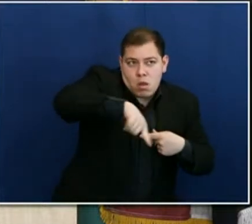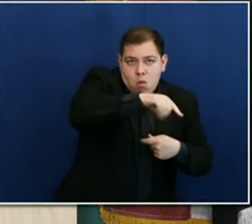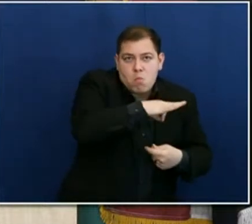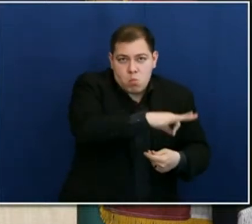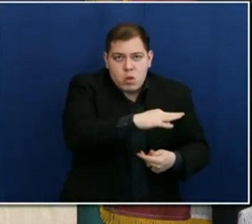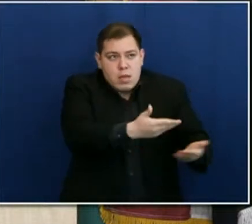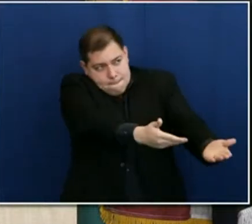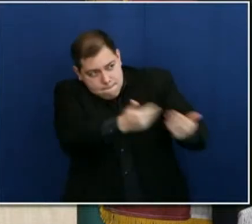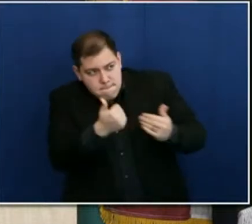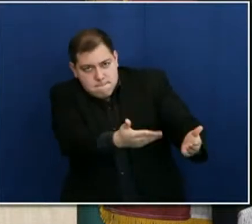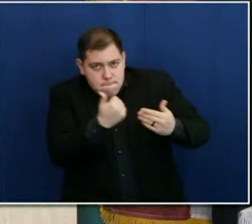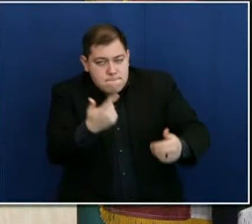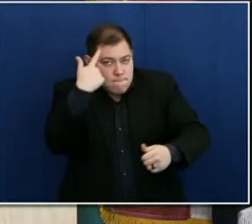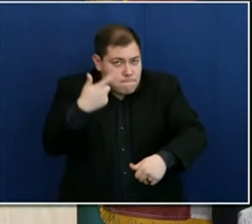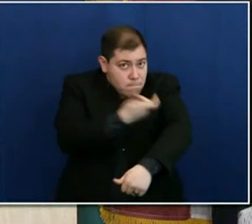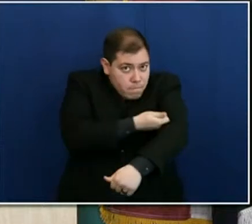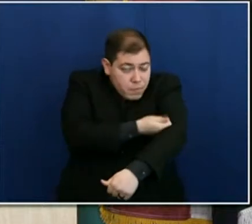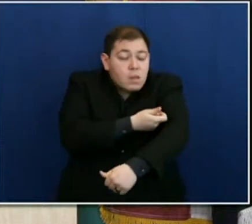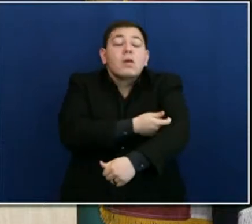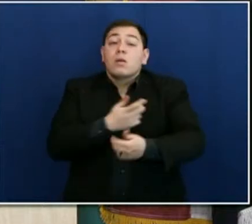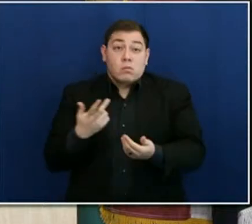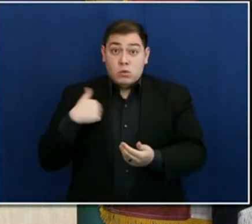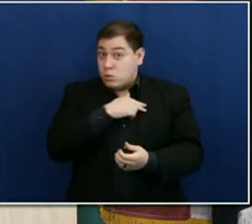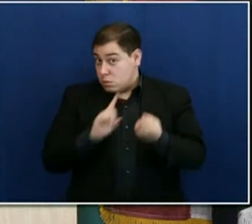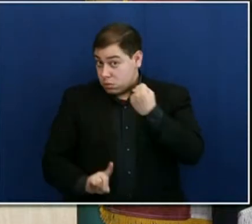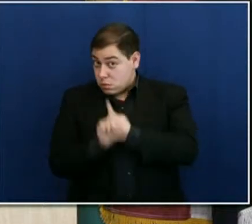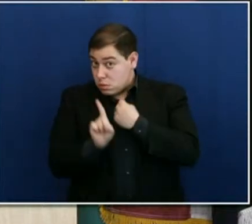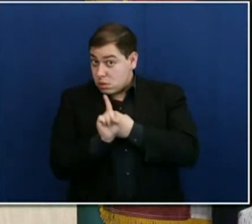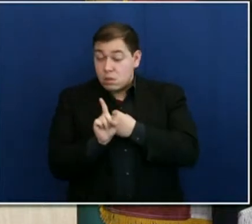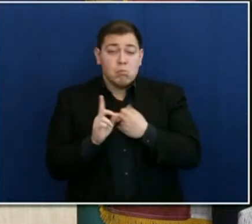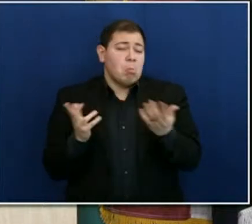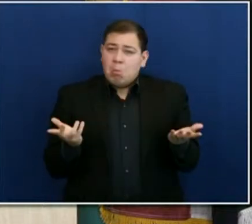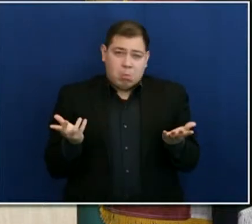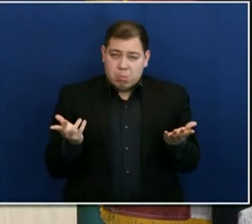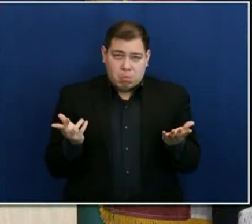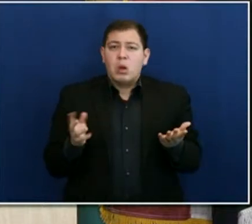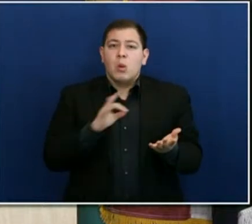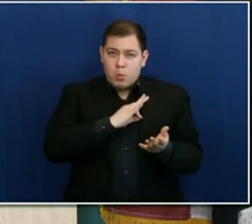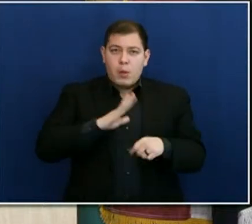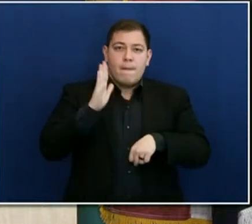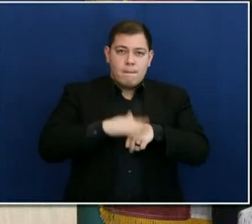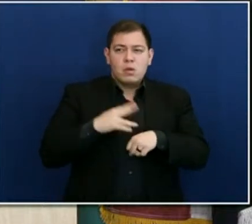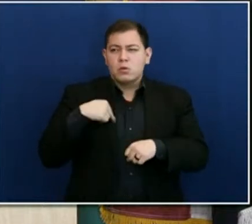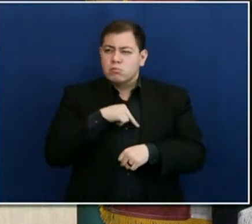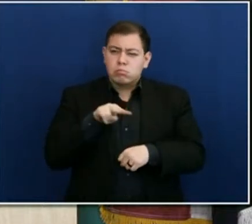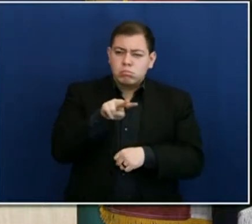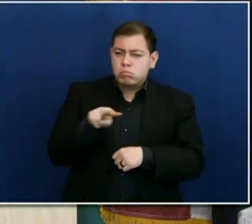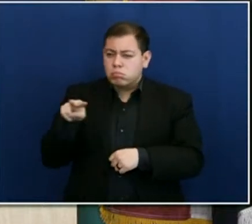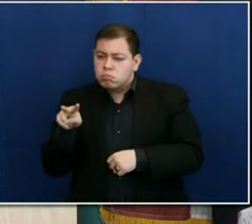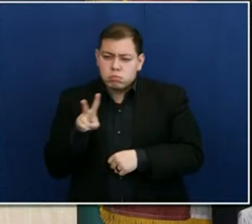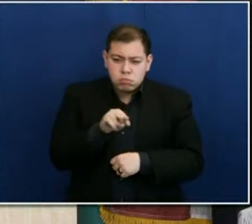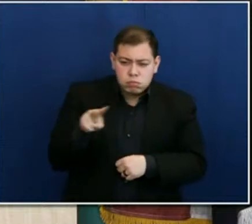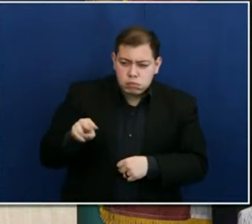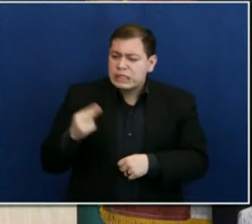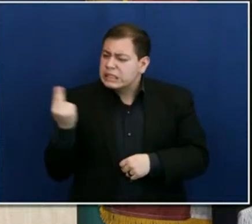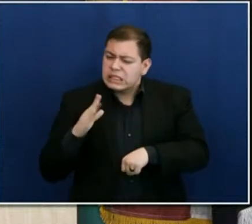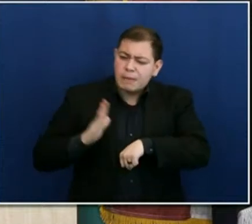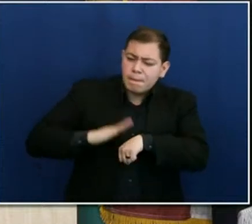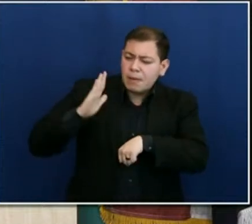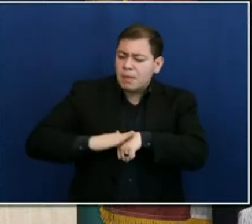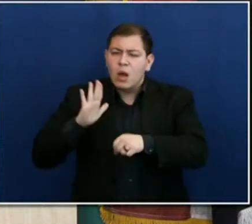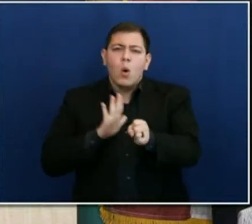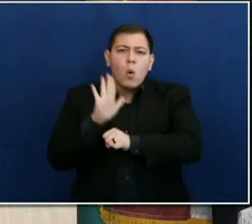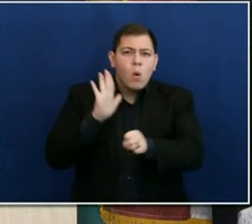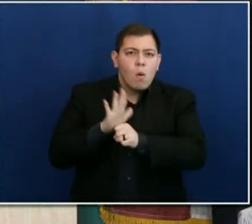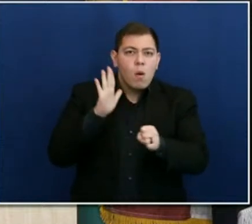estamos, no tenemos problemas de esos, pero vamos a seguir monitoreando la situación y si hay algún problema, pues creamos